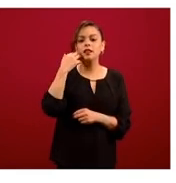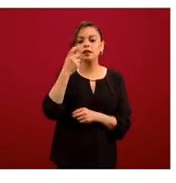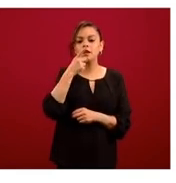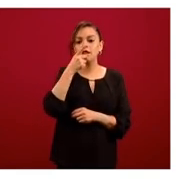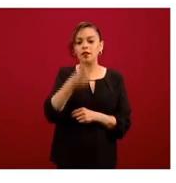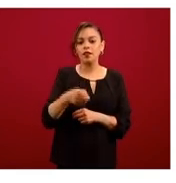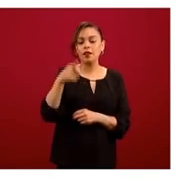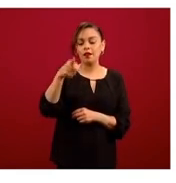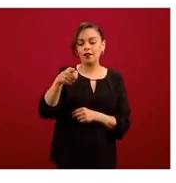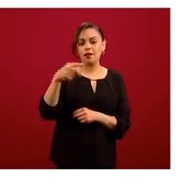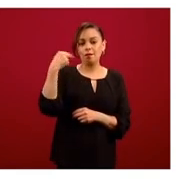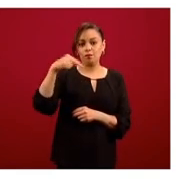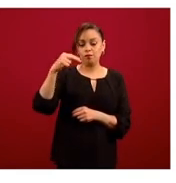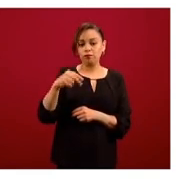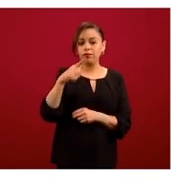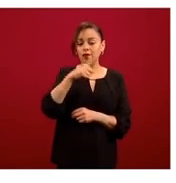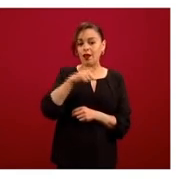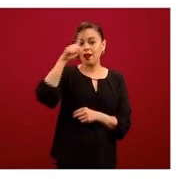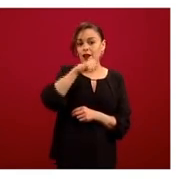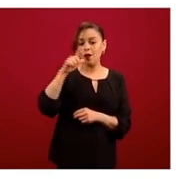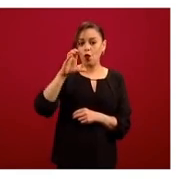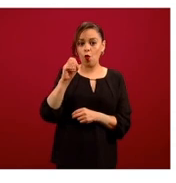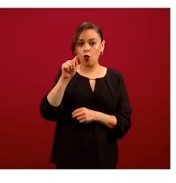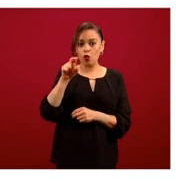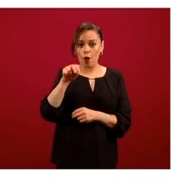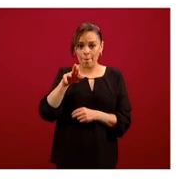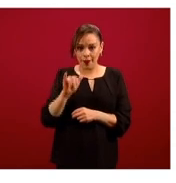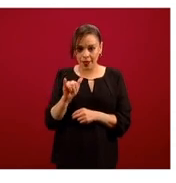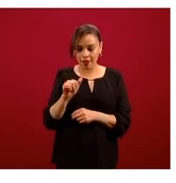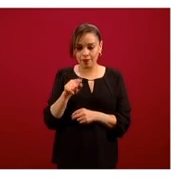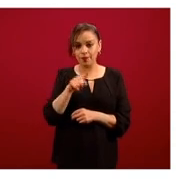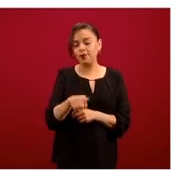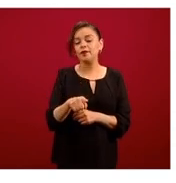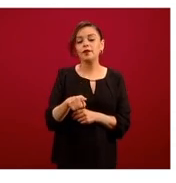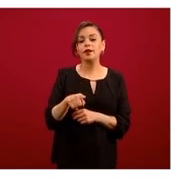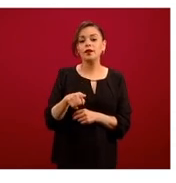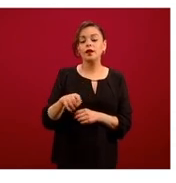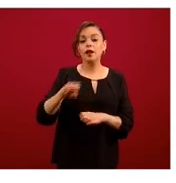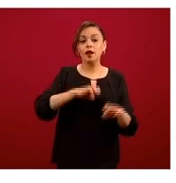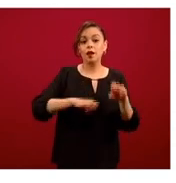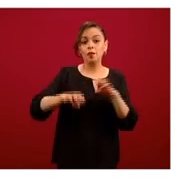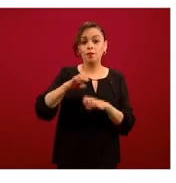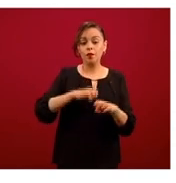It's by Modelo Gatsi, which means breath in the language Otomi.